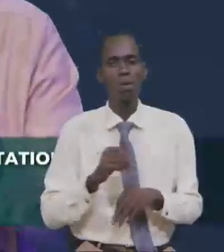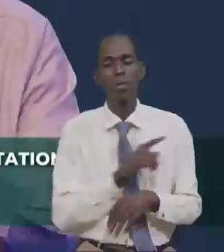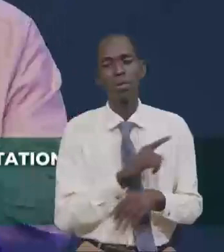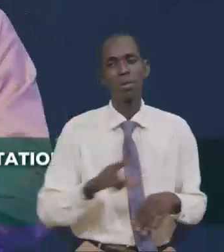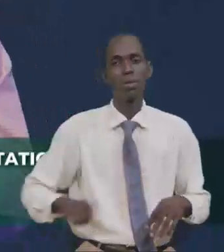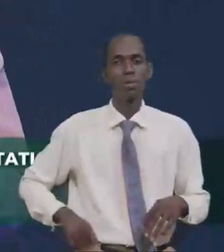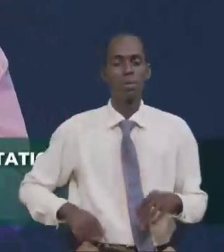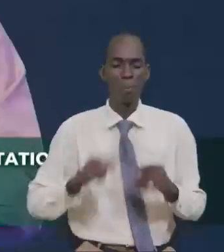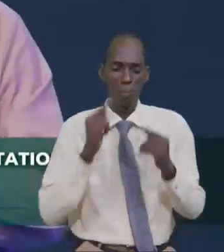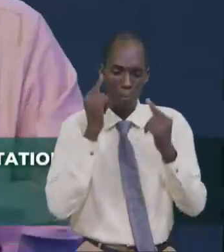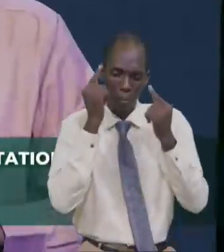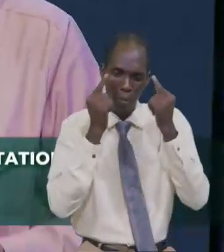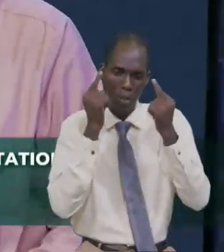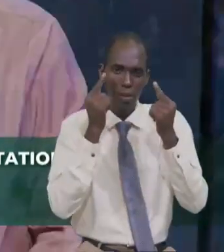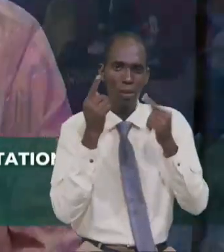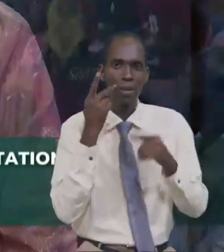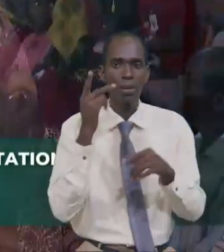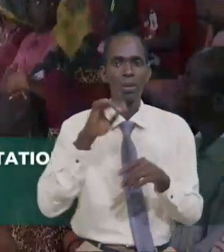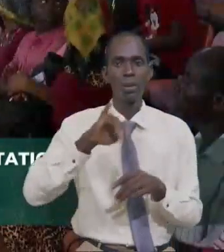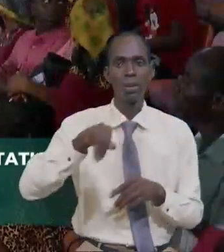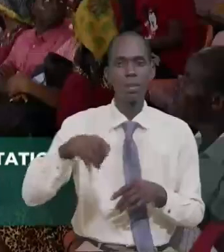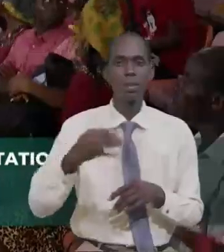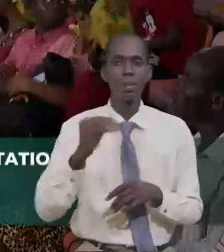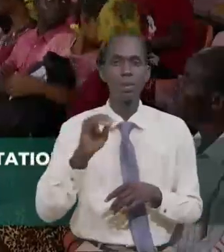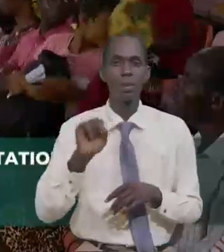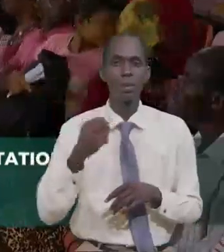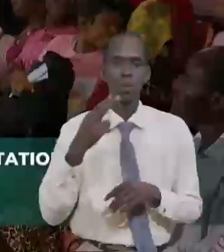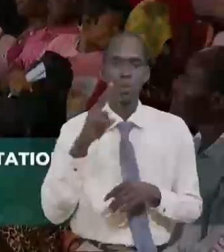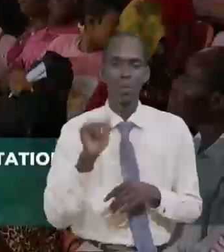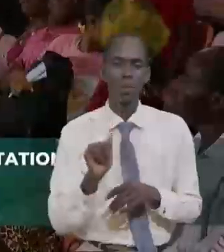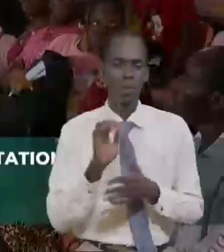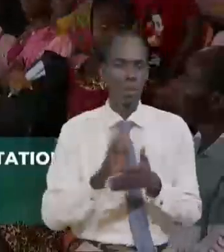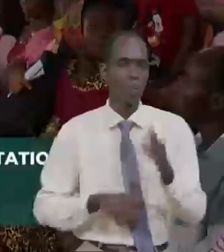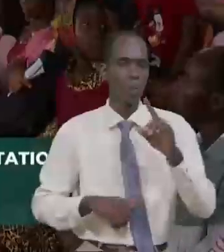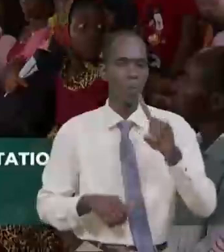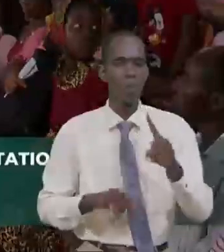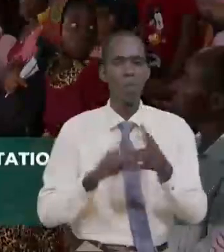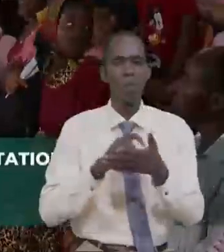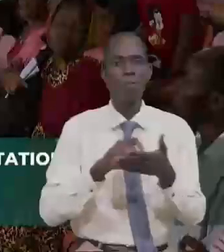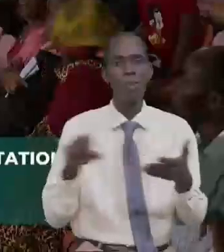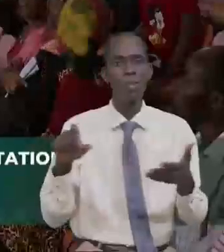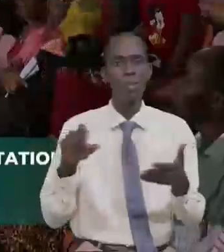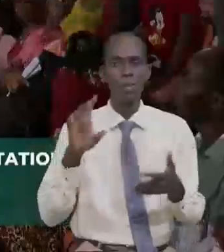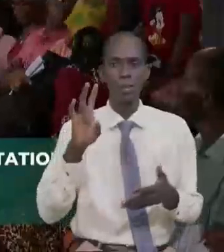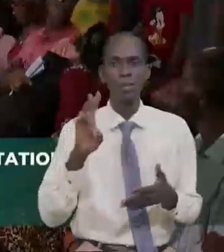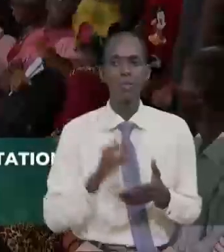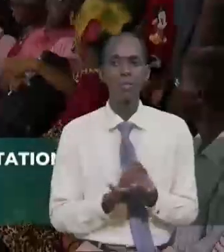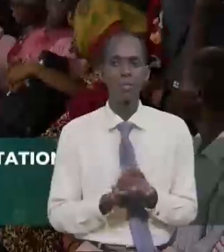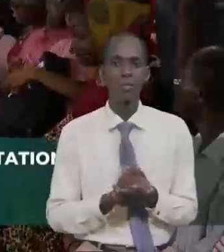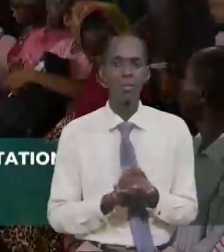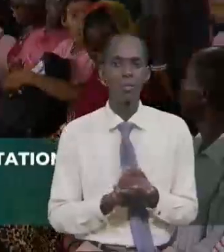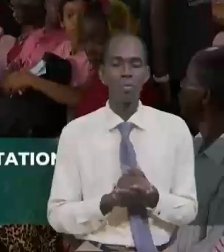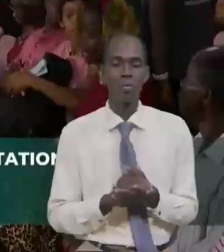verse 7. Only be thou strong and very courageous, that thou mayest